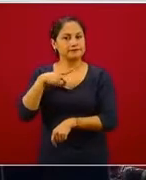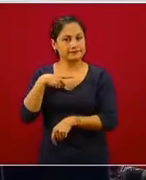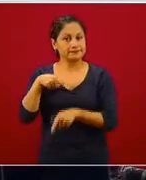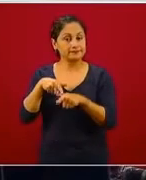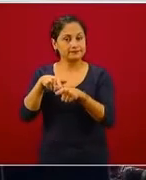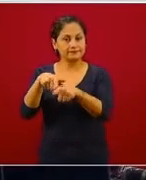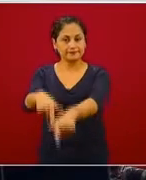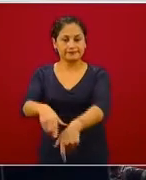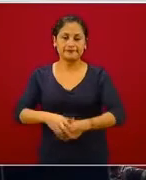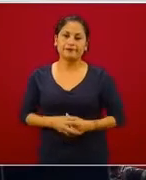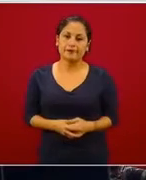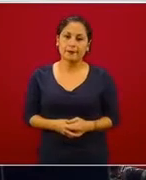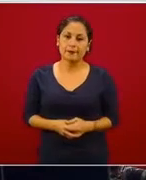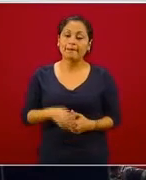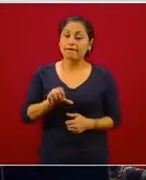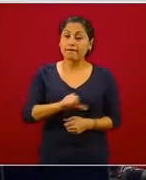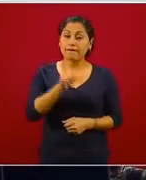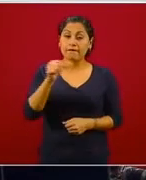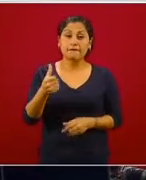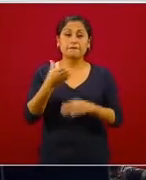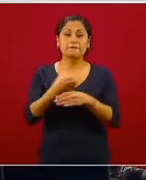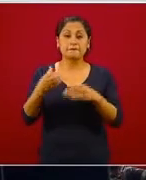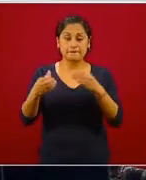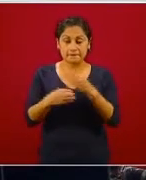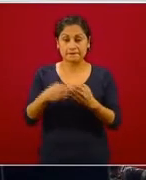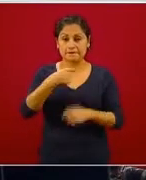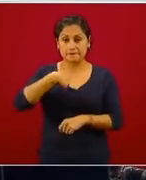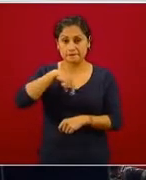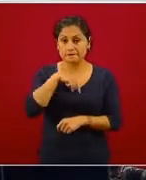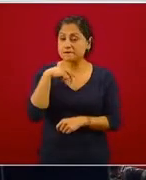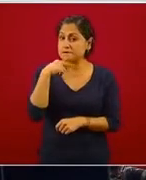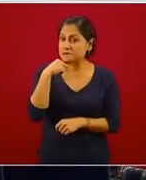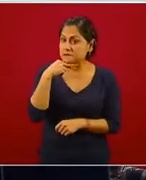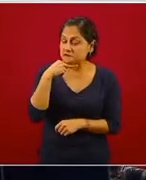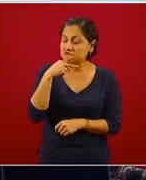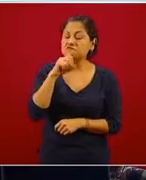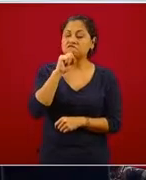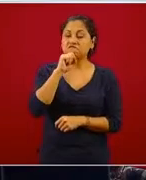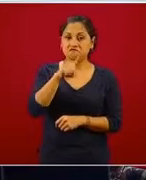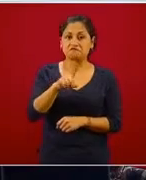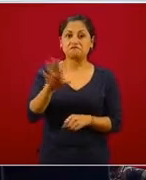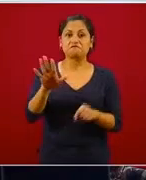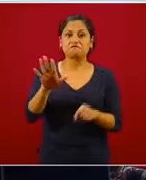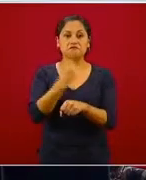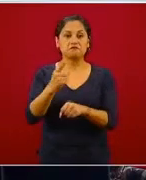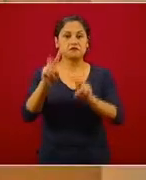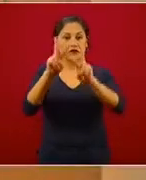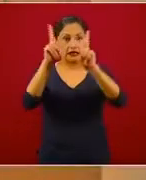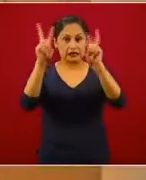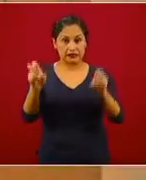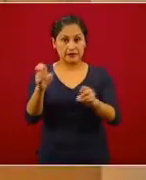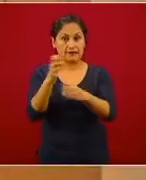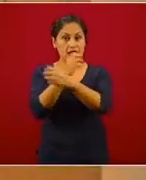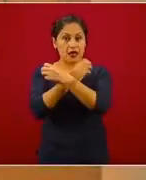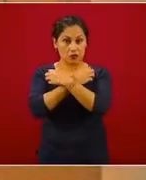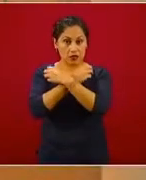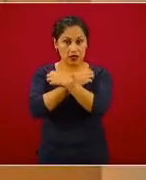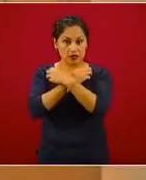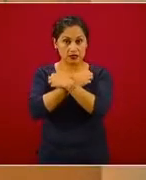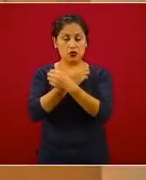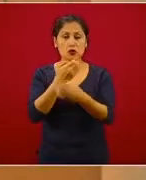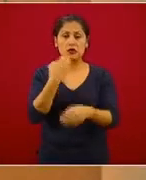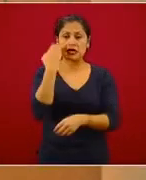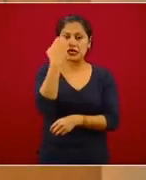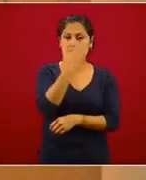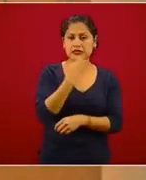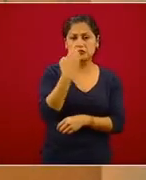must have their businesses closed. Another thing that we've been worried a little bit less about is the